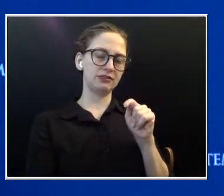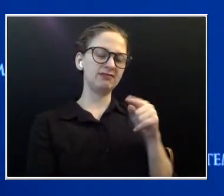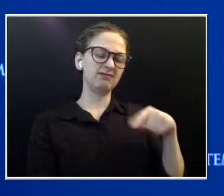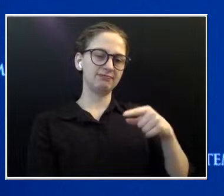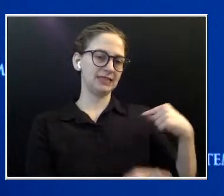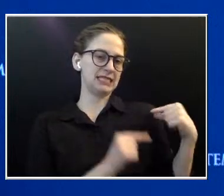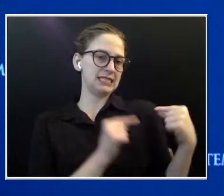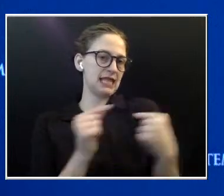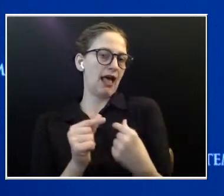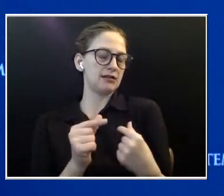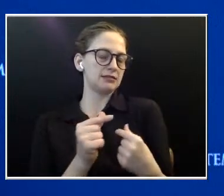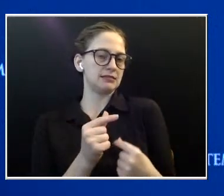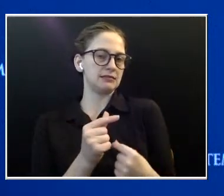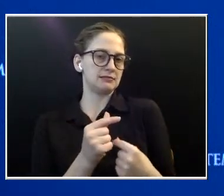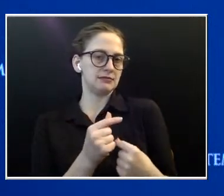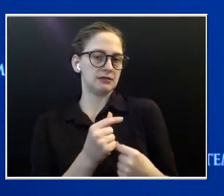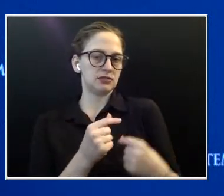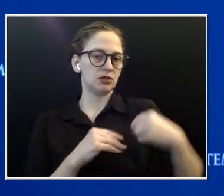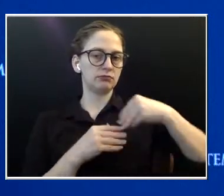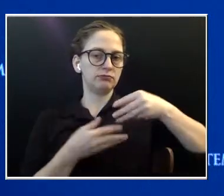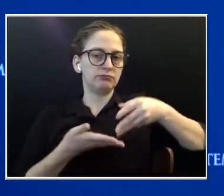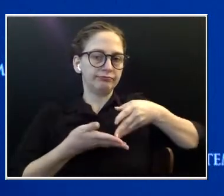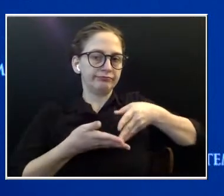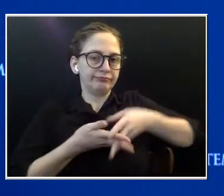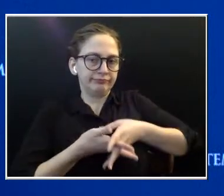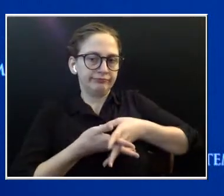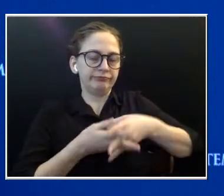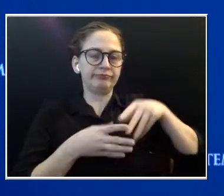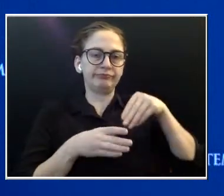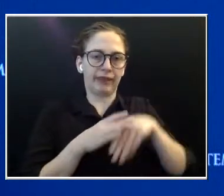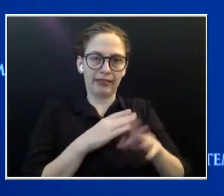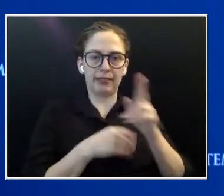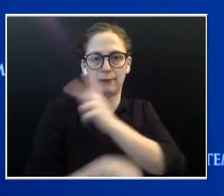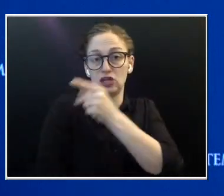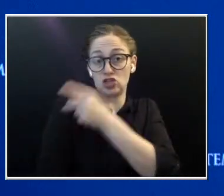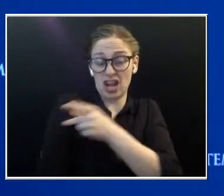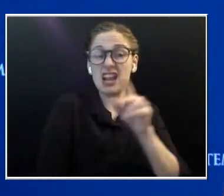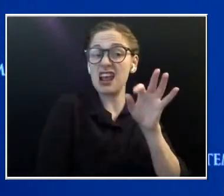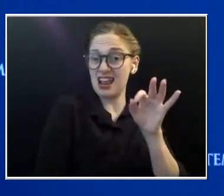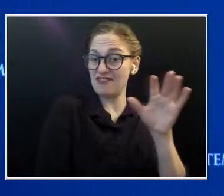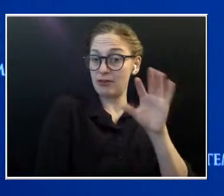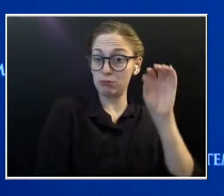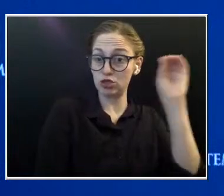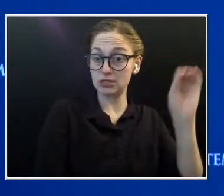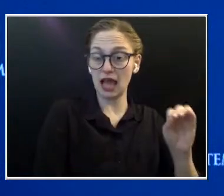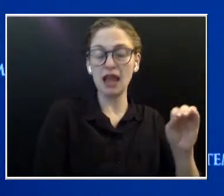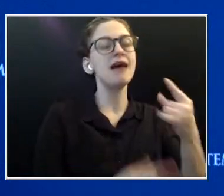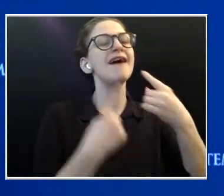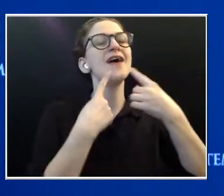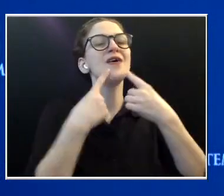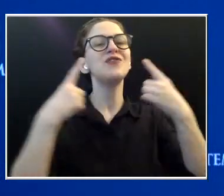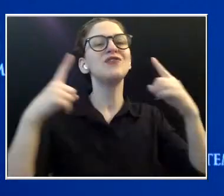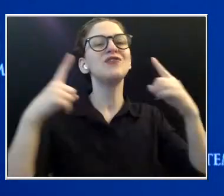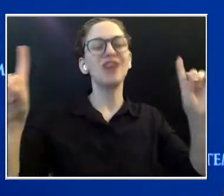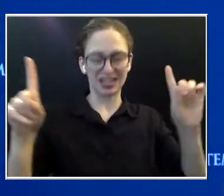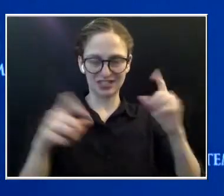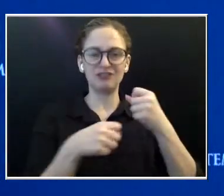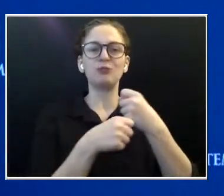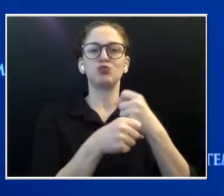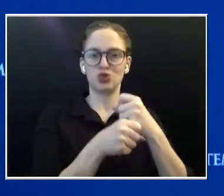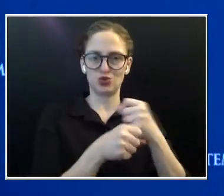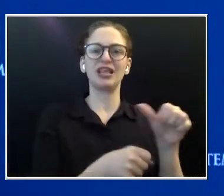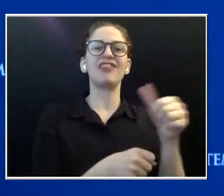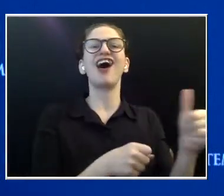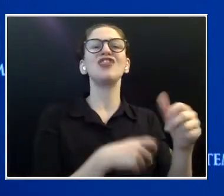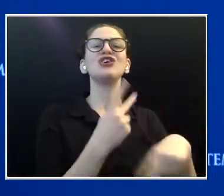patient are effective in producing adequate amounts of this these other types of hemoglobin, two different